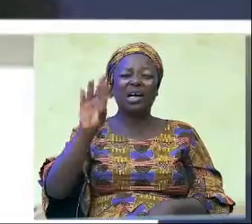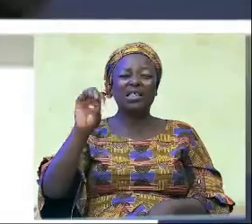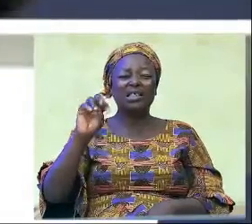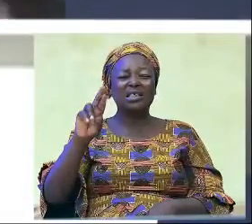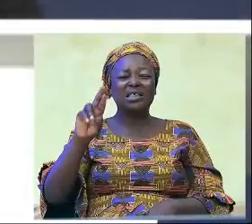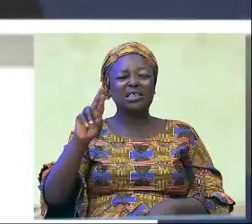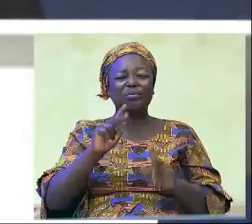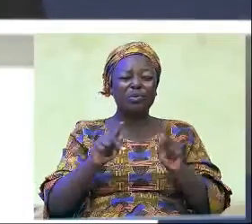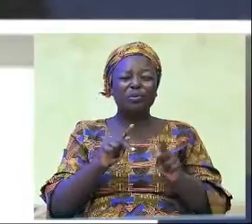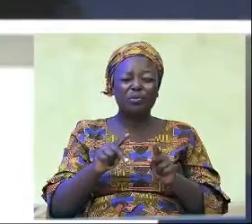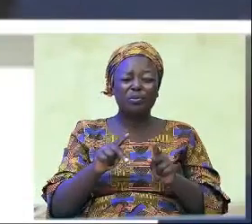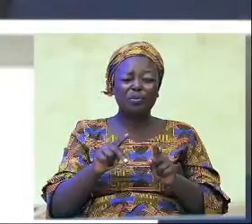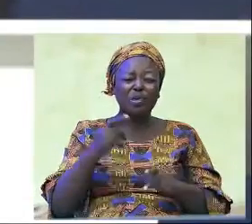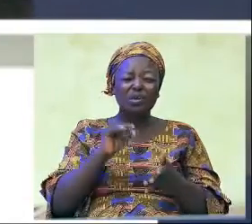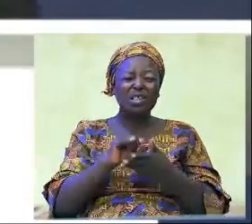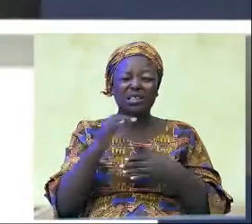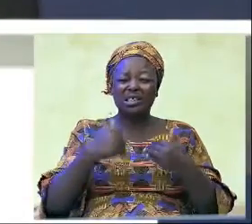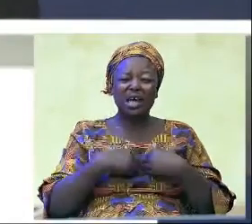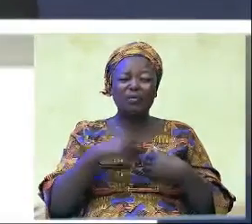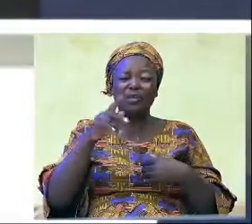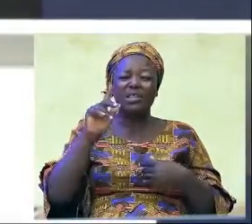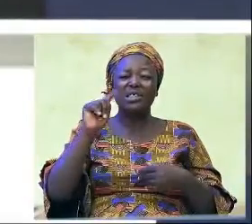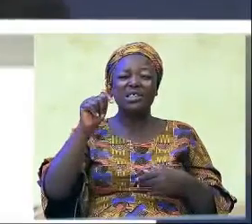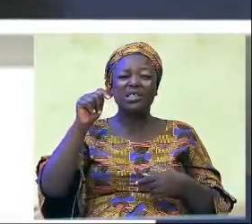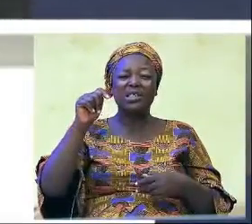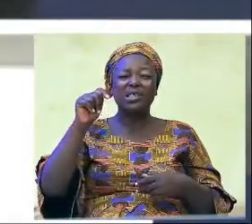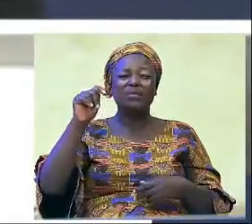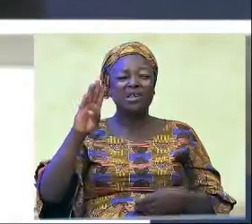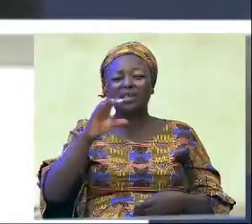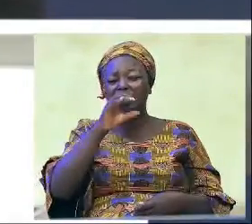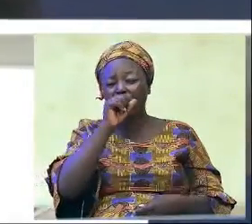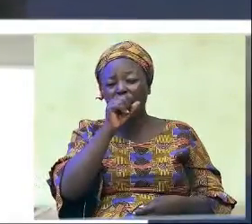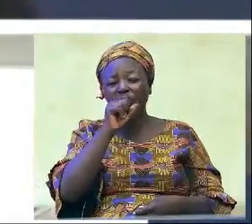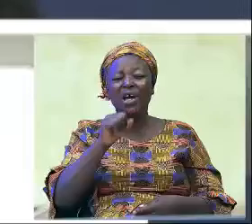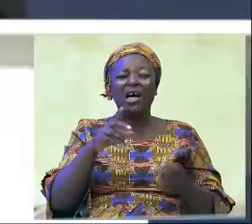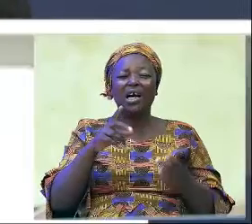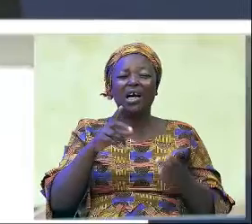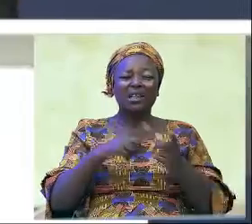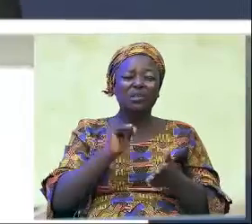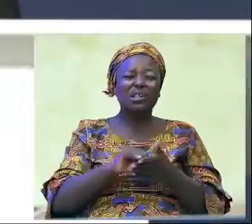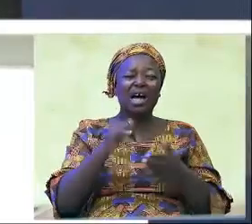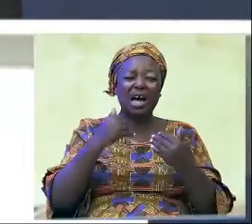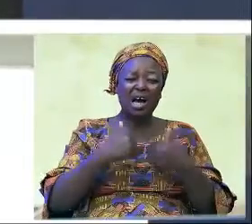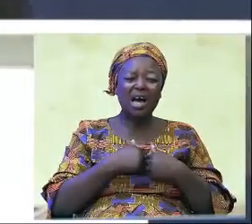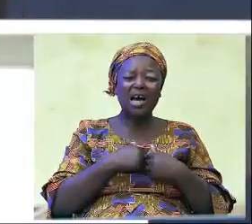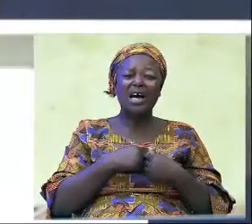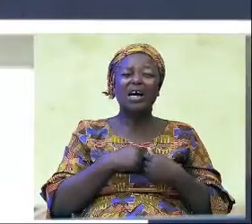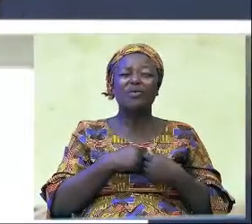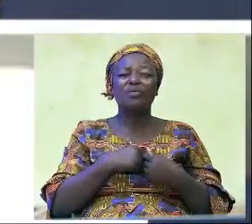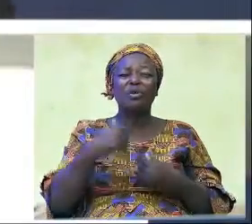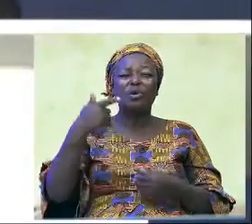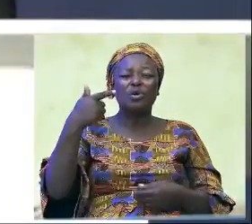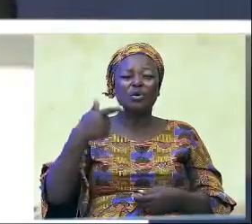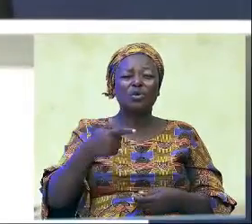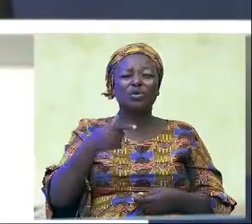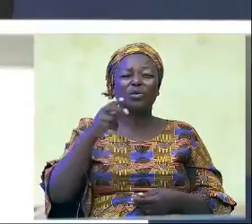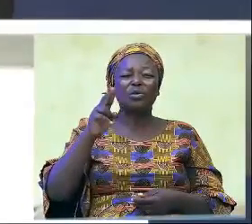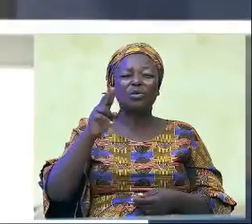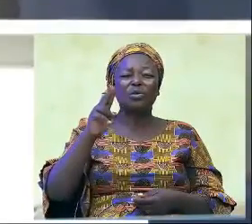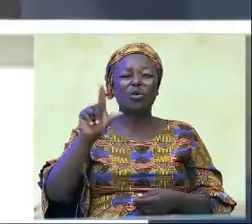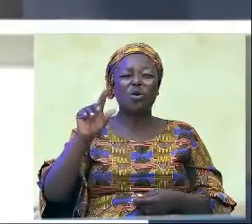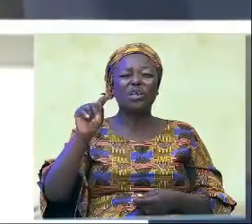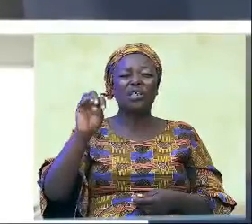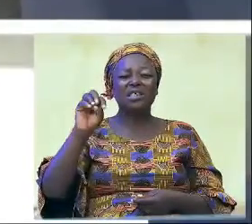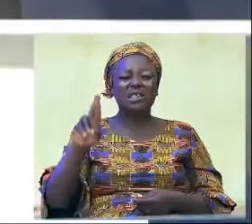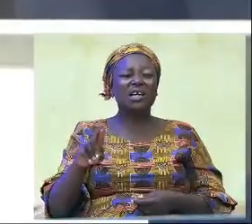the dumb, the cancer patient, the one that is having tuberculosis, and the one that has goiter,